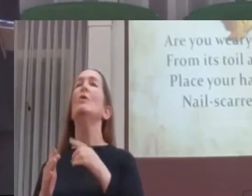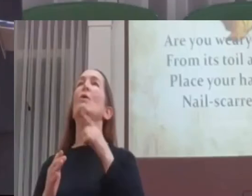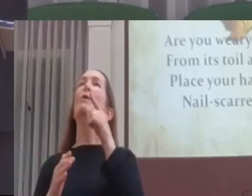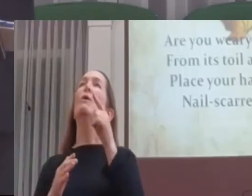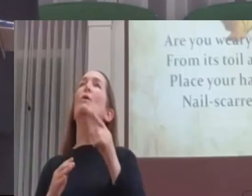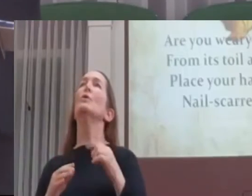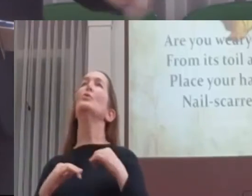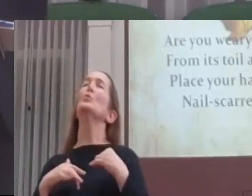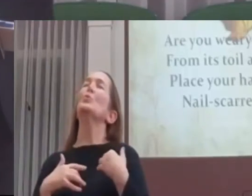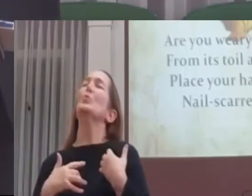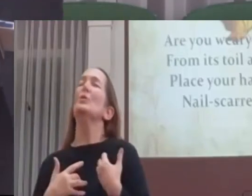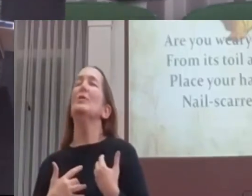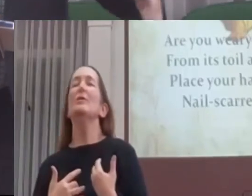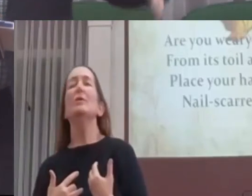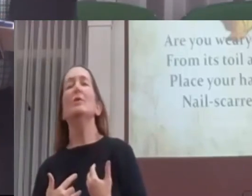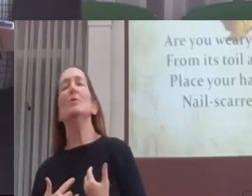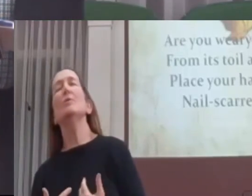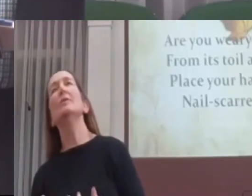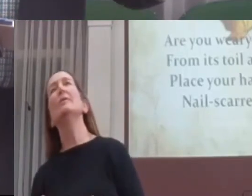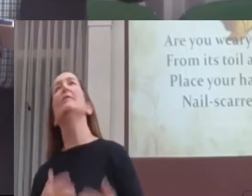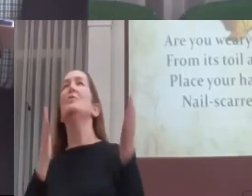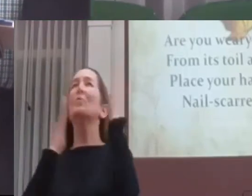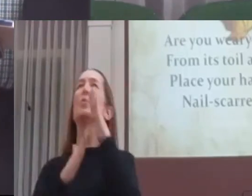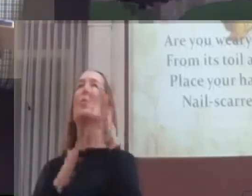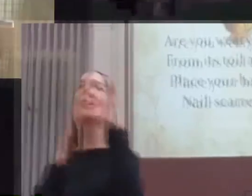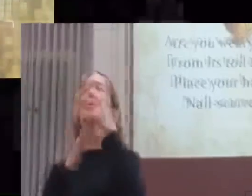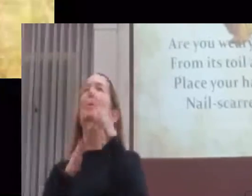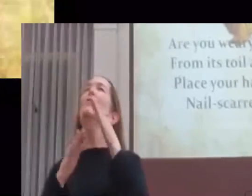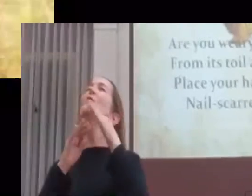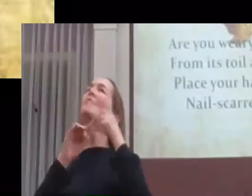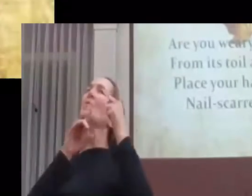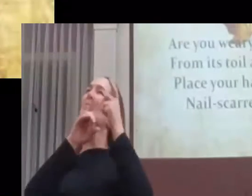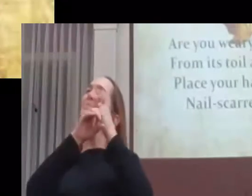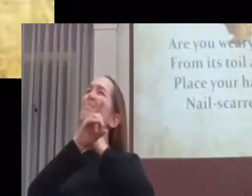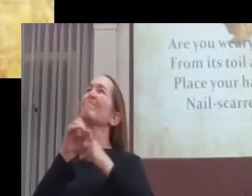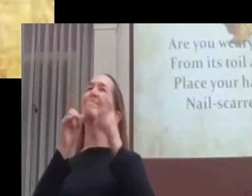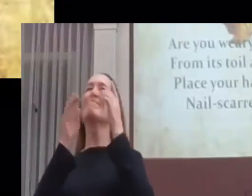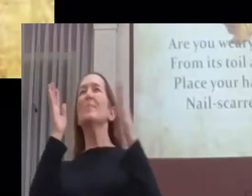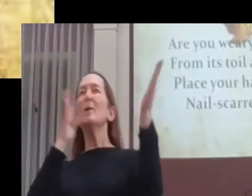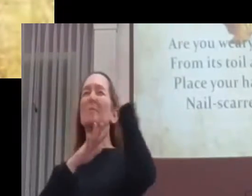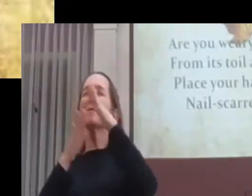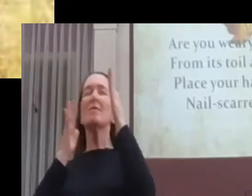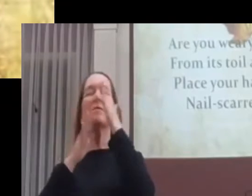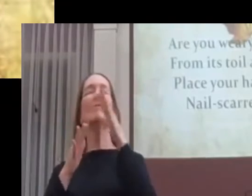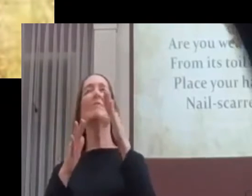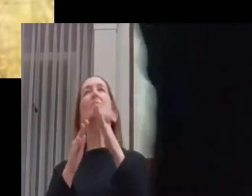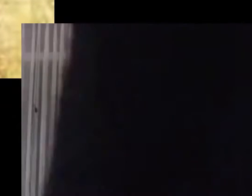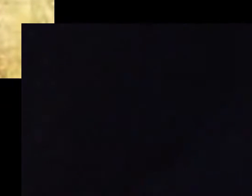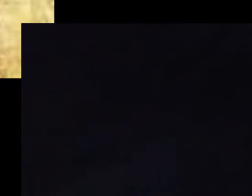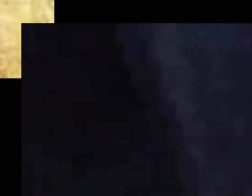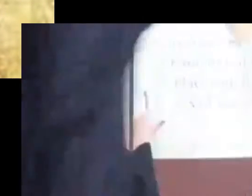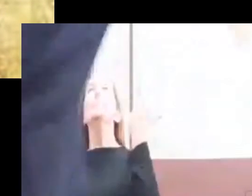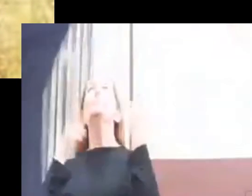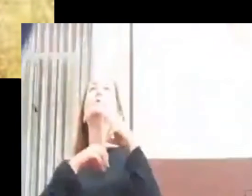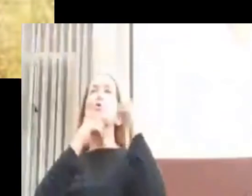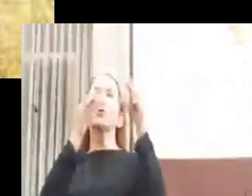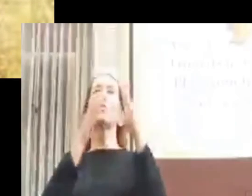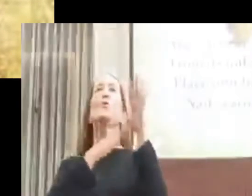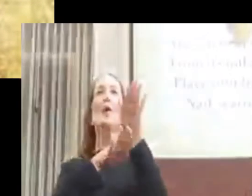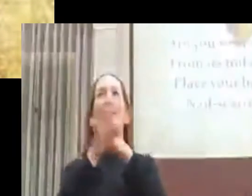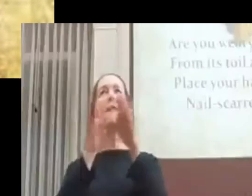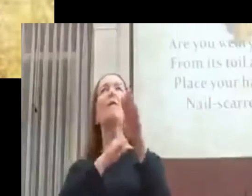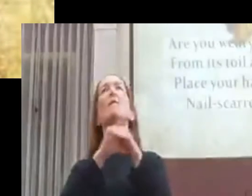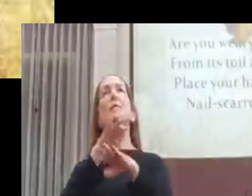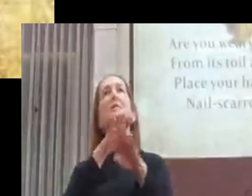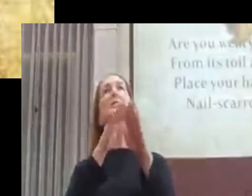the nail's garden. Are you weary and worn